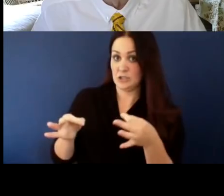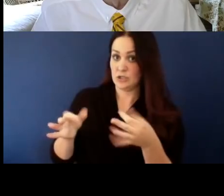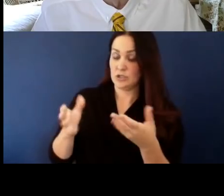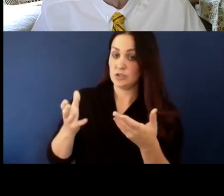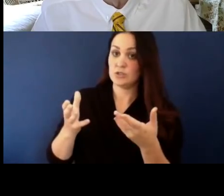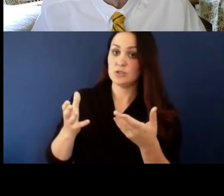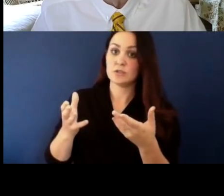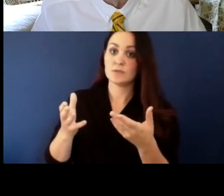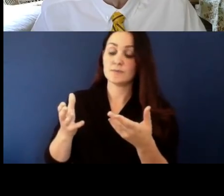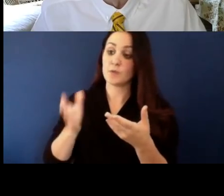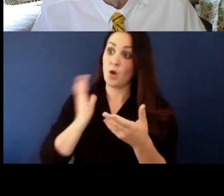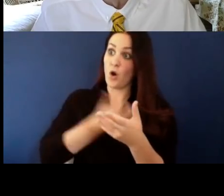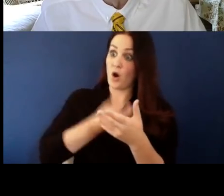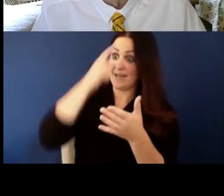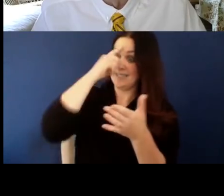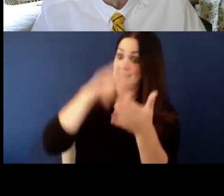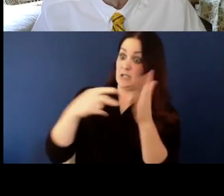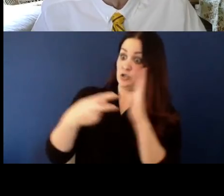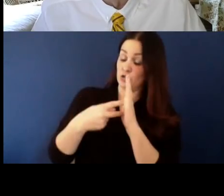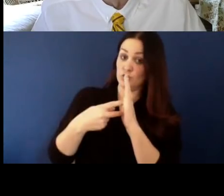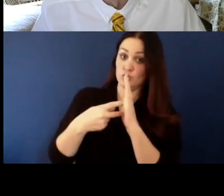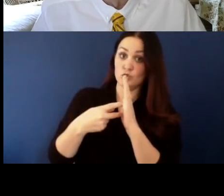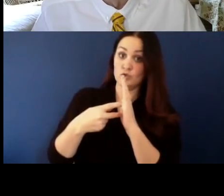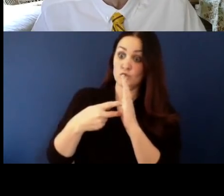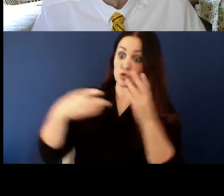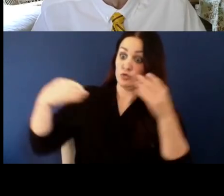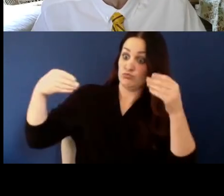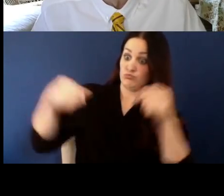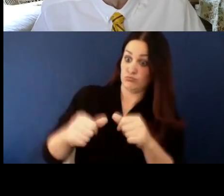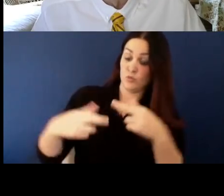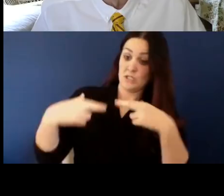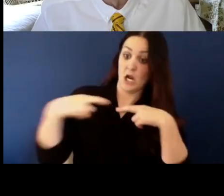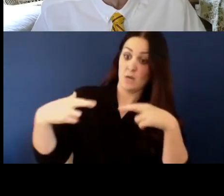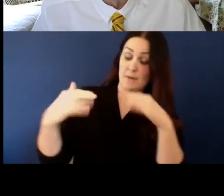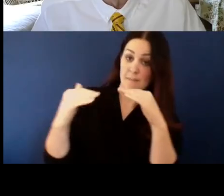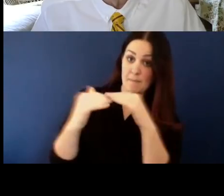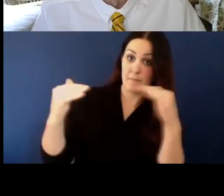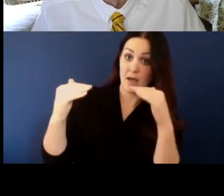intention to restore the retirement match in 2022, if not sooner?